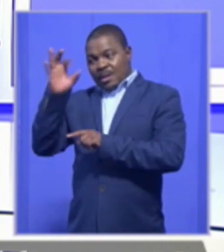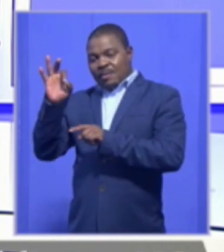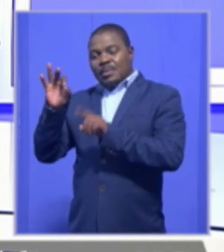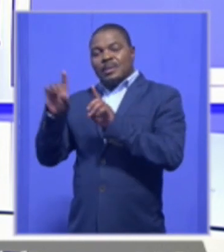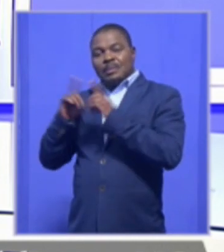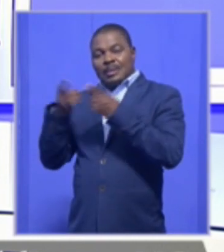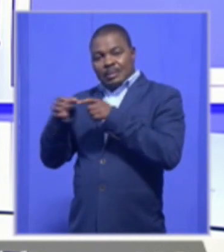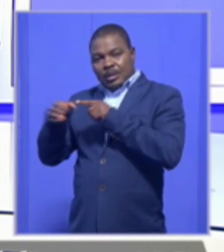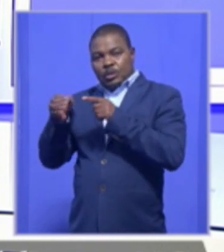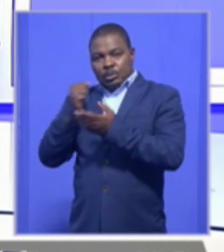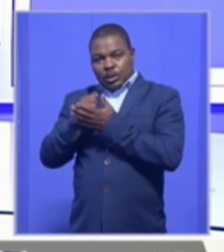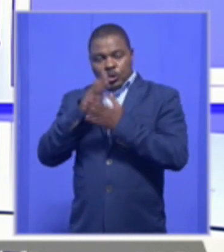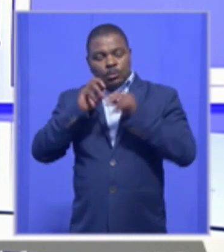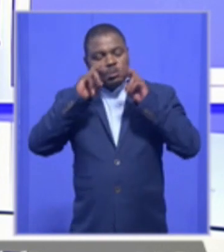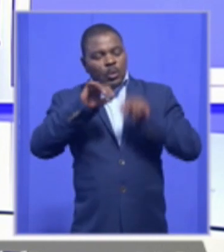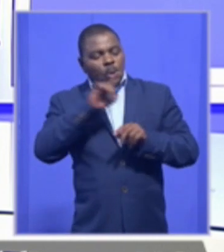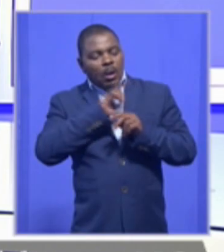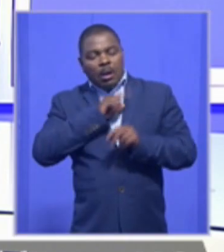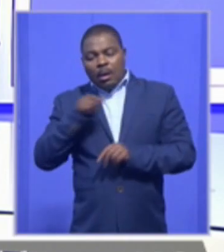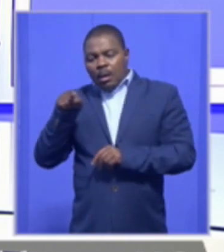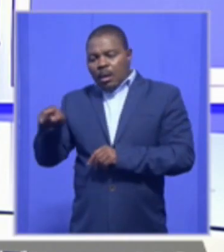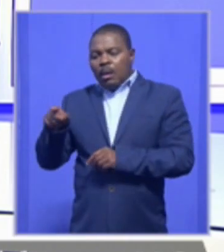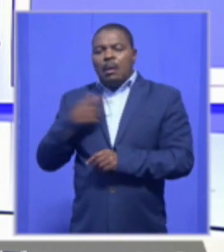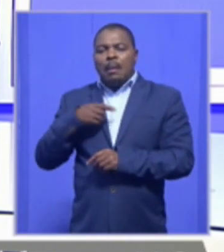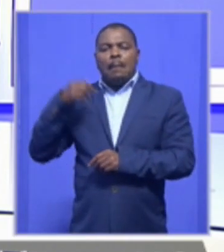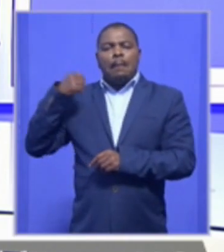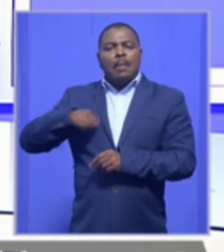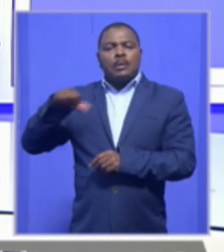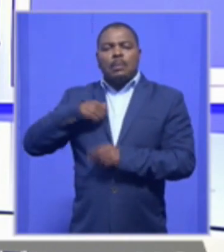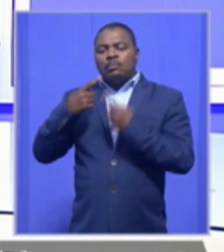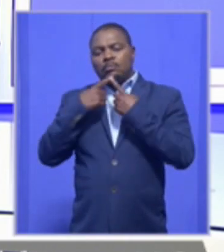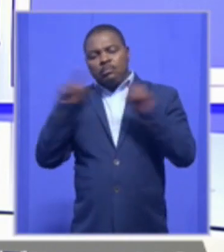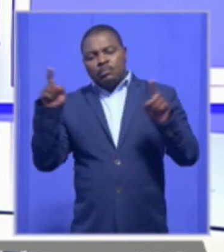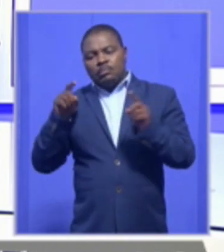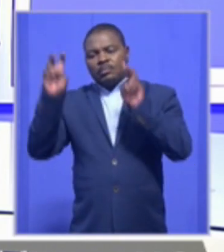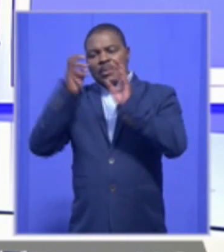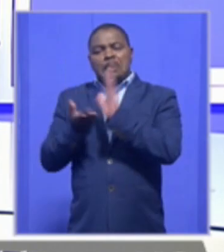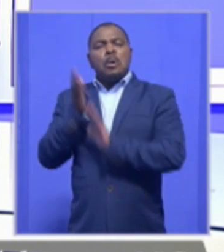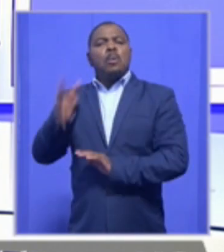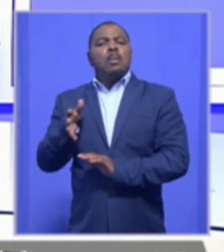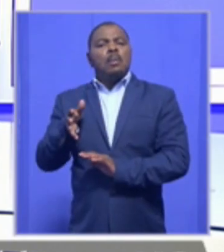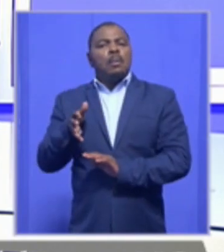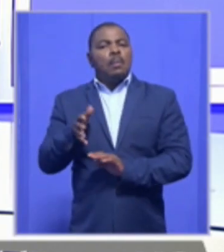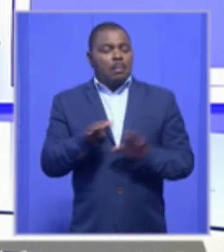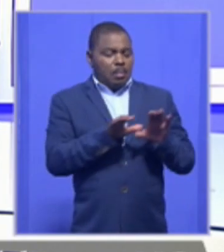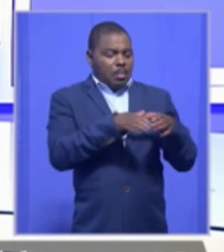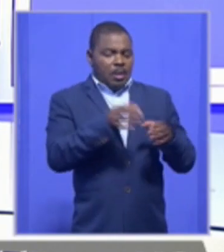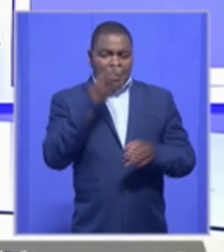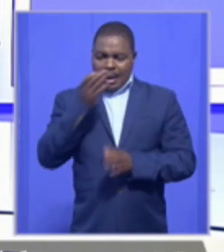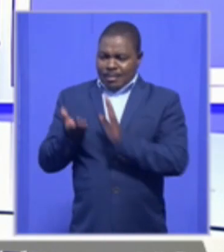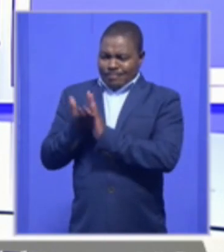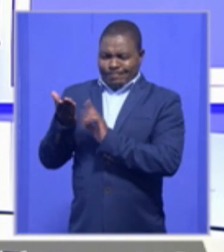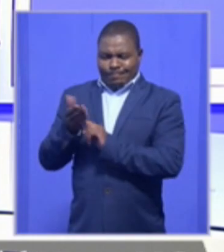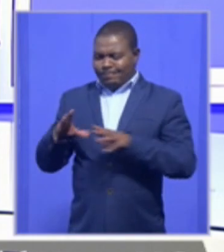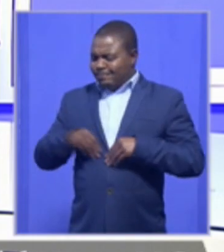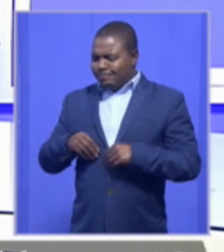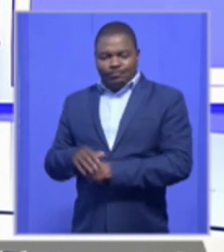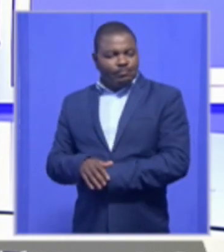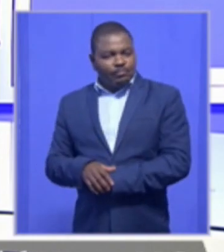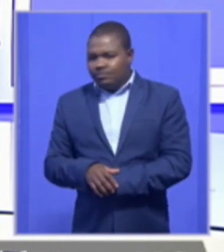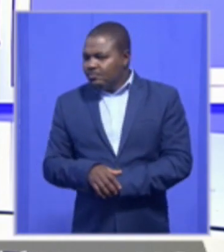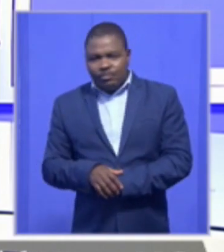go namelela ga theko ya mohlagase yeo e tsebagaditšwego ke mmasepala wa Salt Blaki. Sehlopha seo se ganana le go namelela go lebeletše